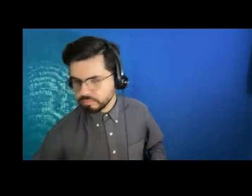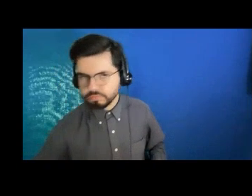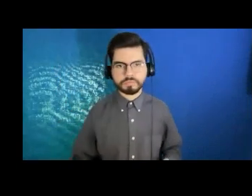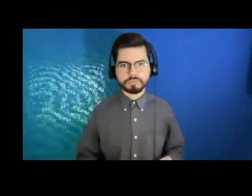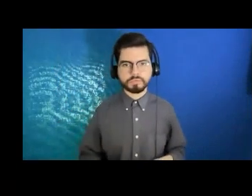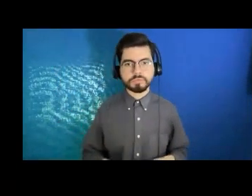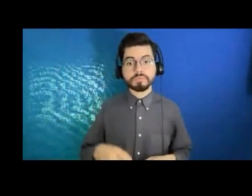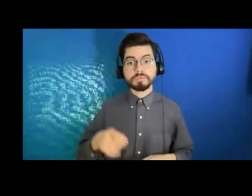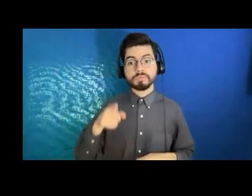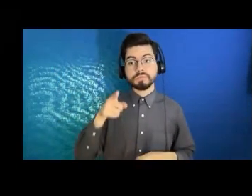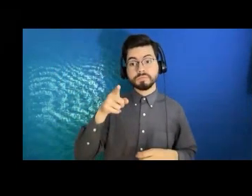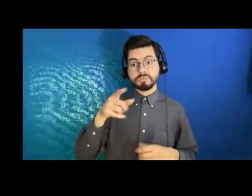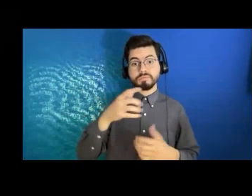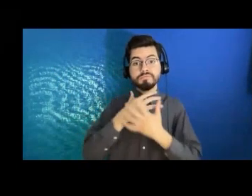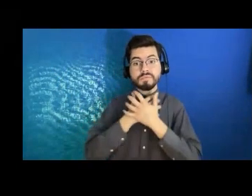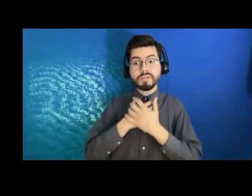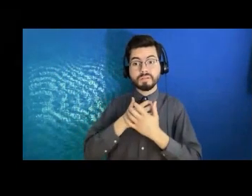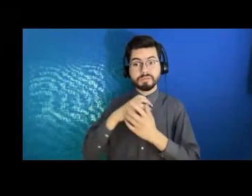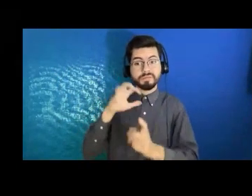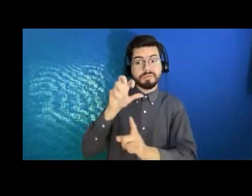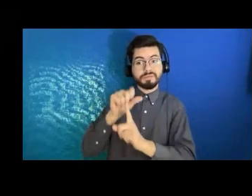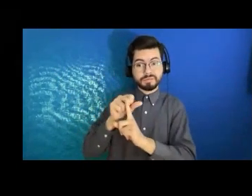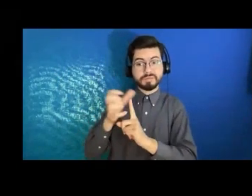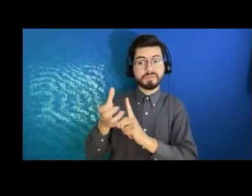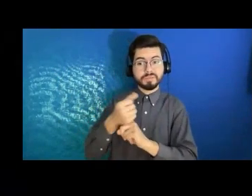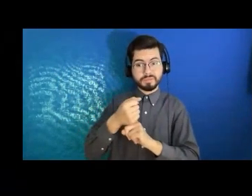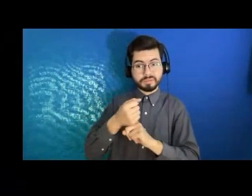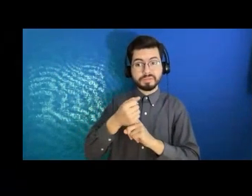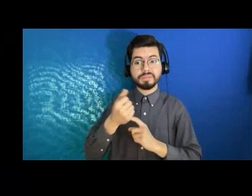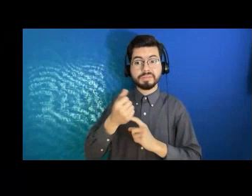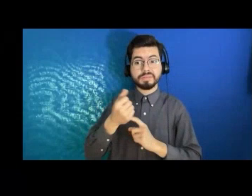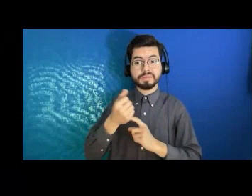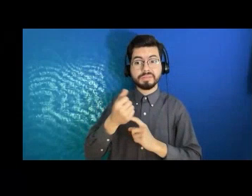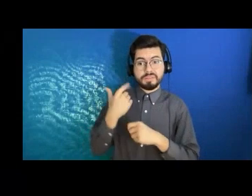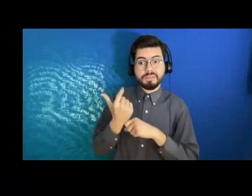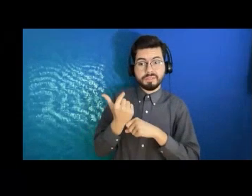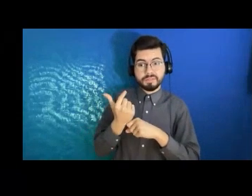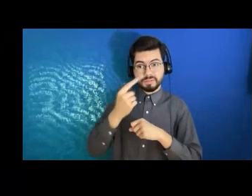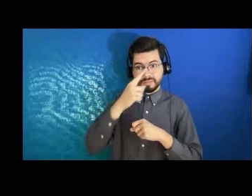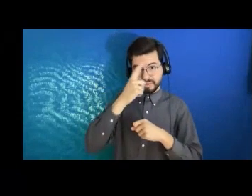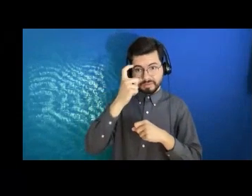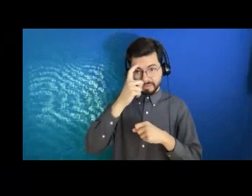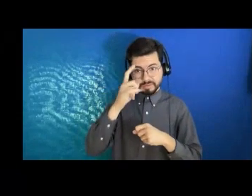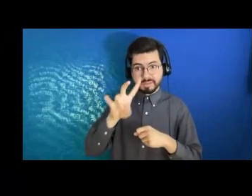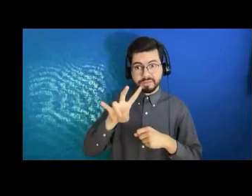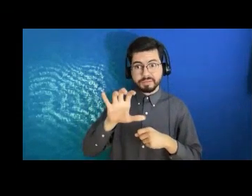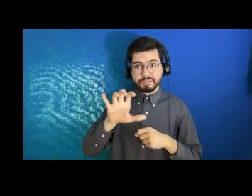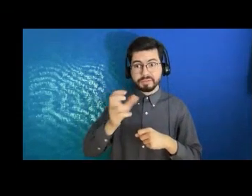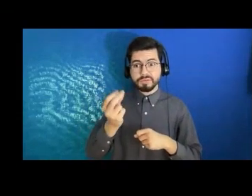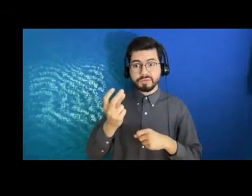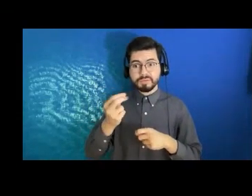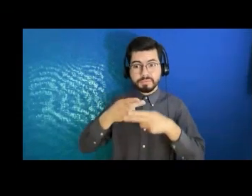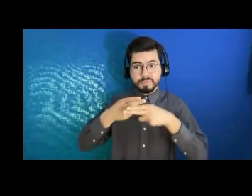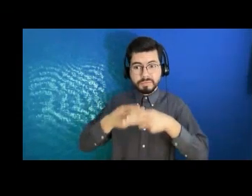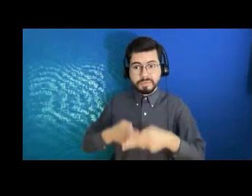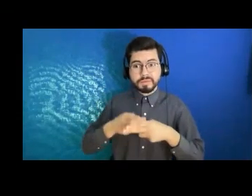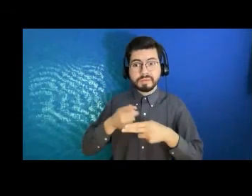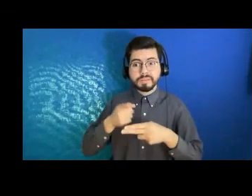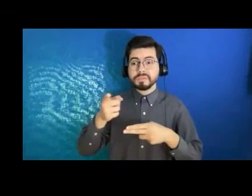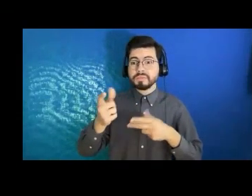This is the bear we caught last summer, big male, 712 pounds. That's the biggest male caught